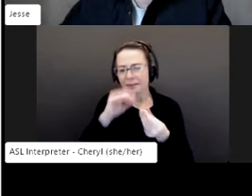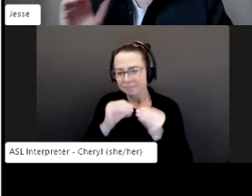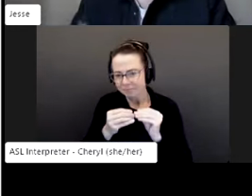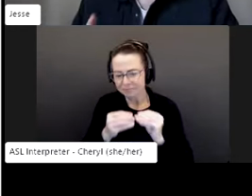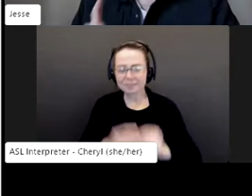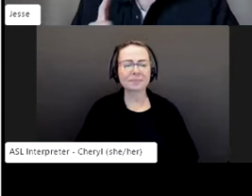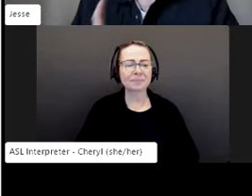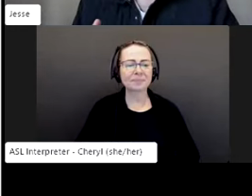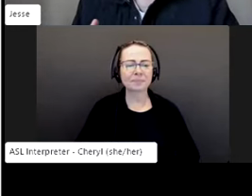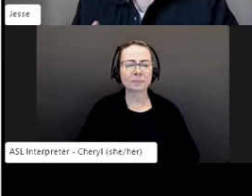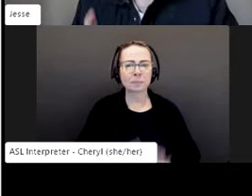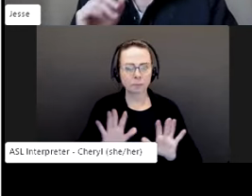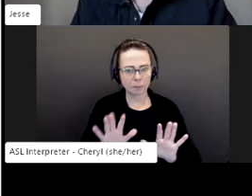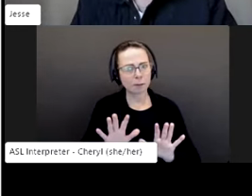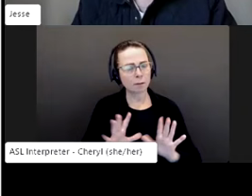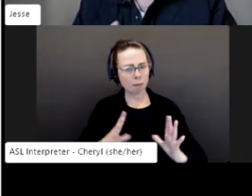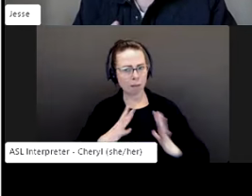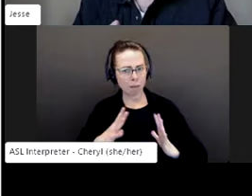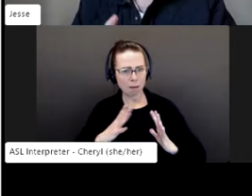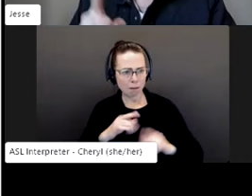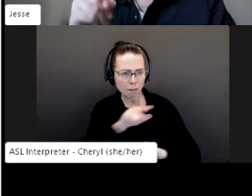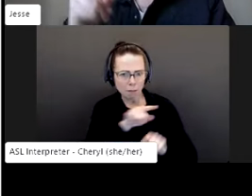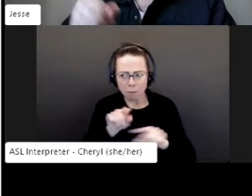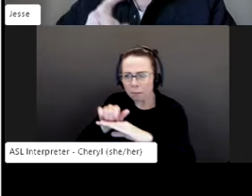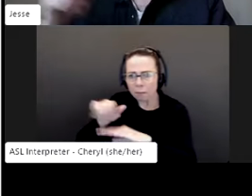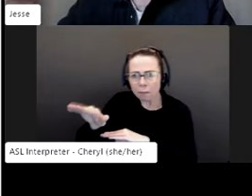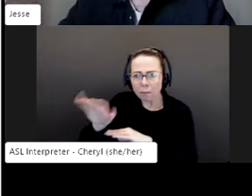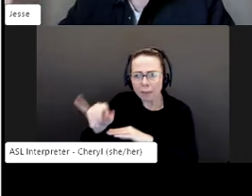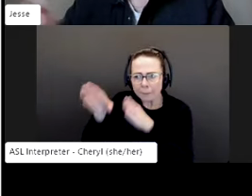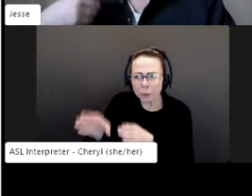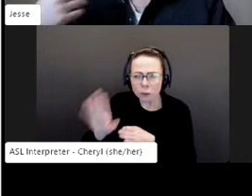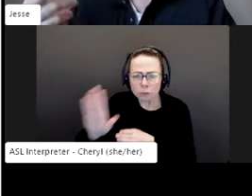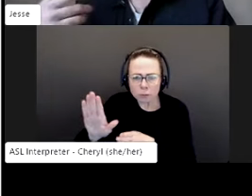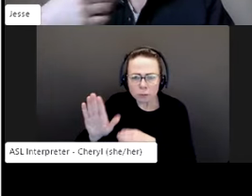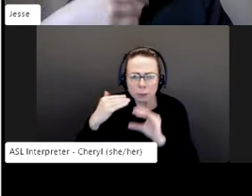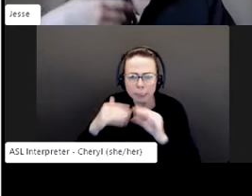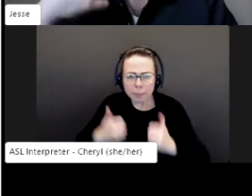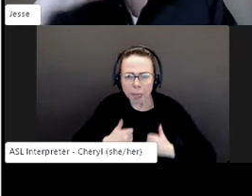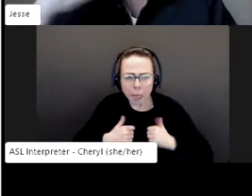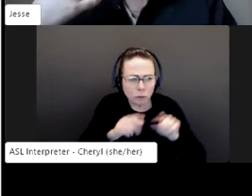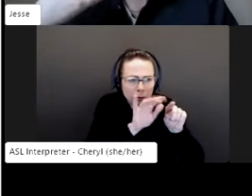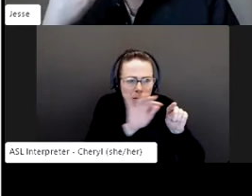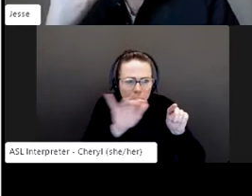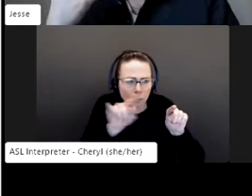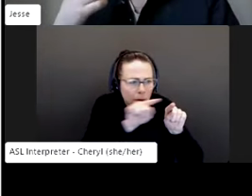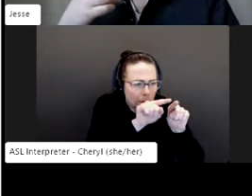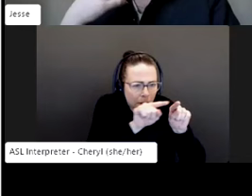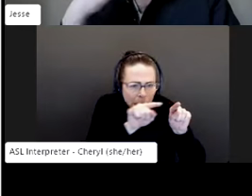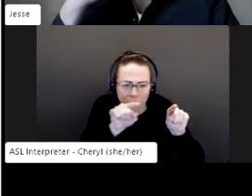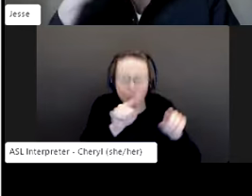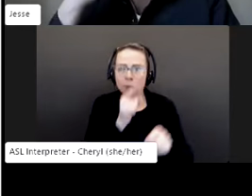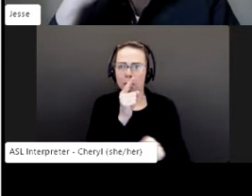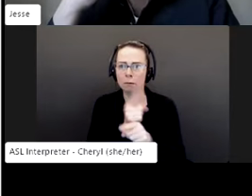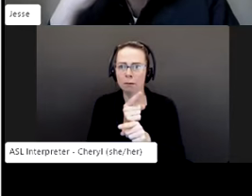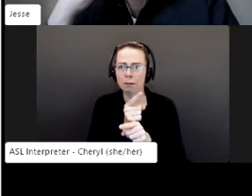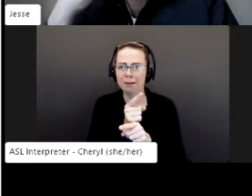number exactly and check that it's correct. Because if you get the number wrong, whoever has that wrong number, like imagine instead of calling someone saying,